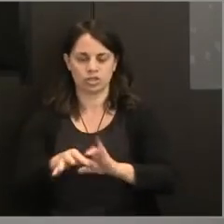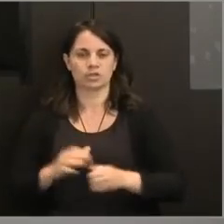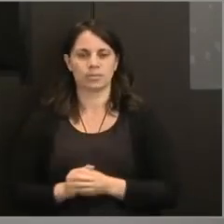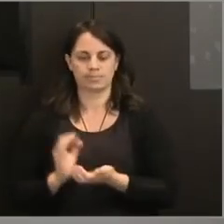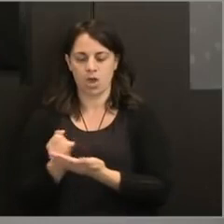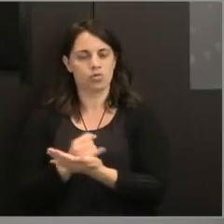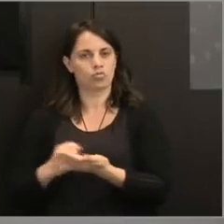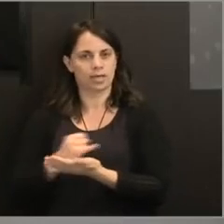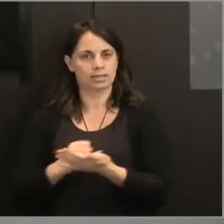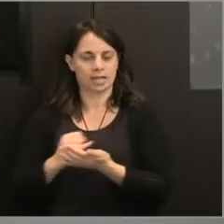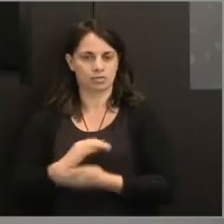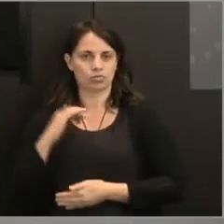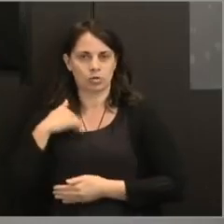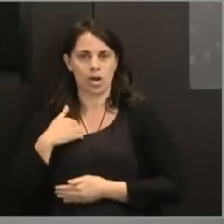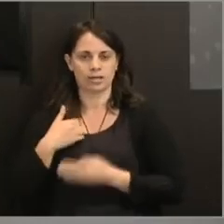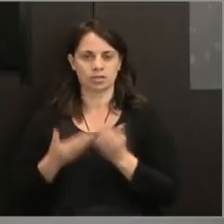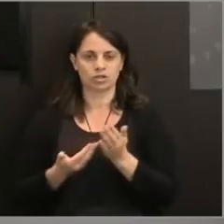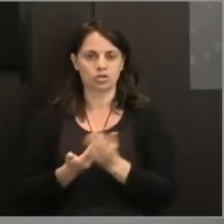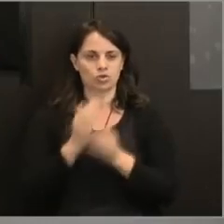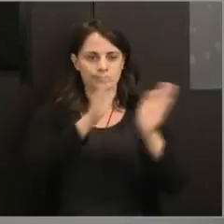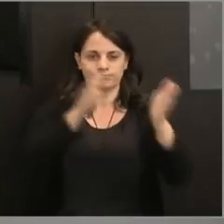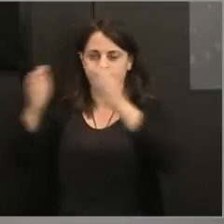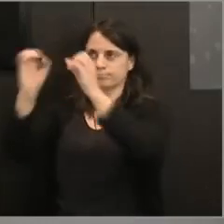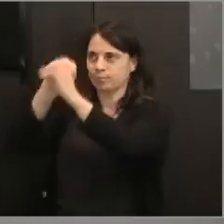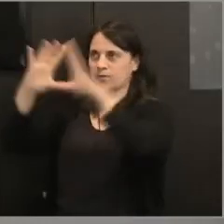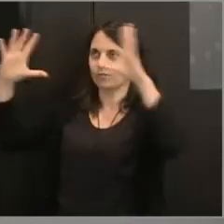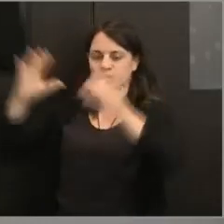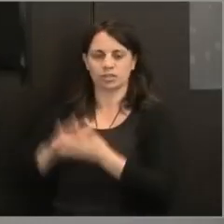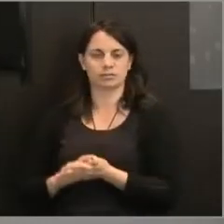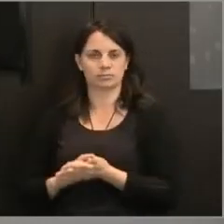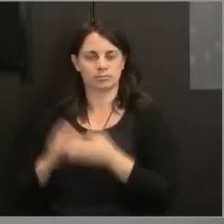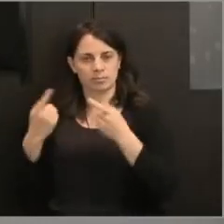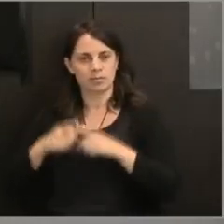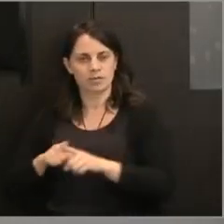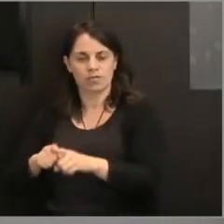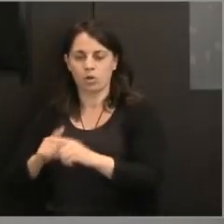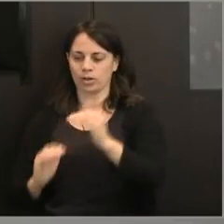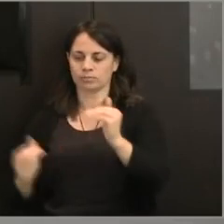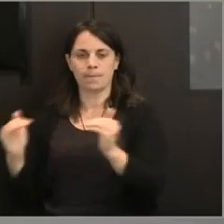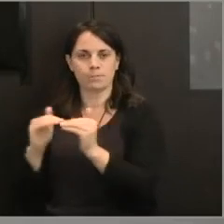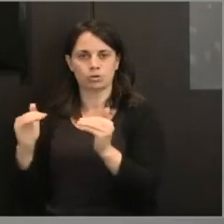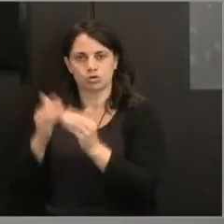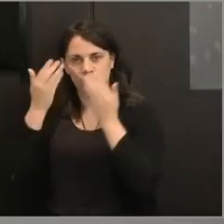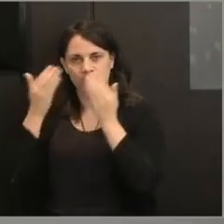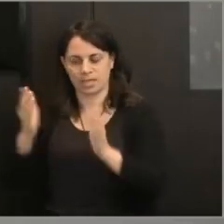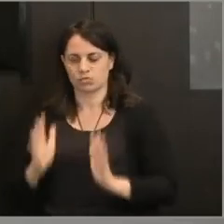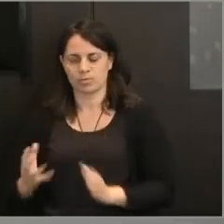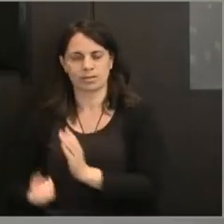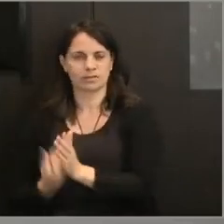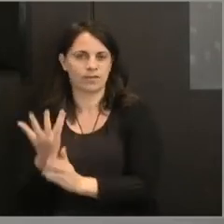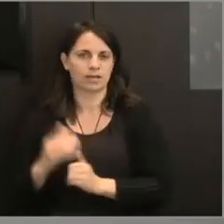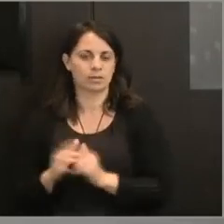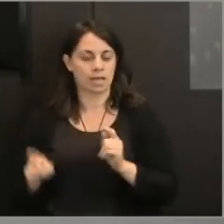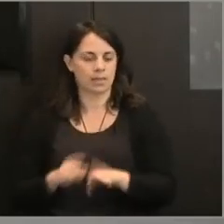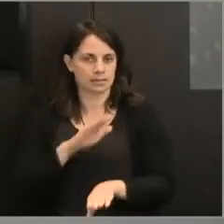Reconciliation requires that a new vision based on commitment to mutual respect be developed. It also requires